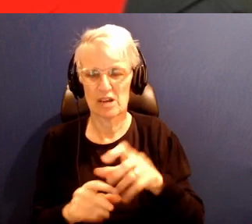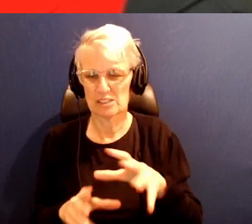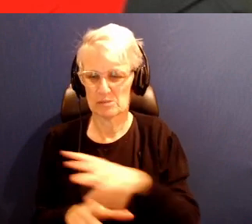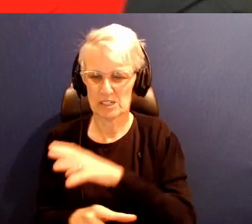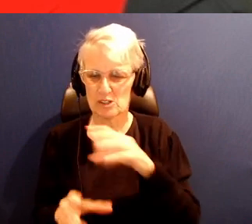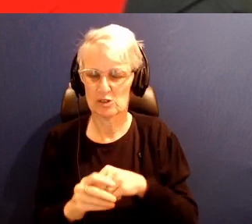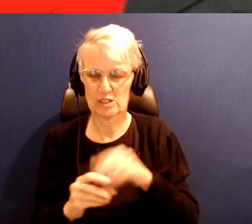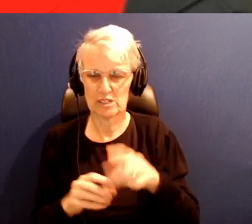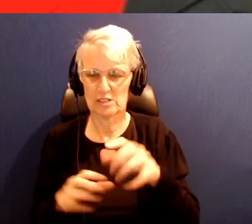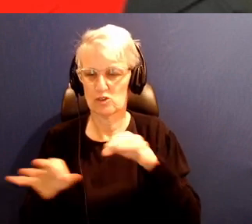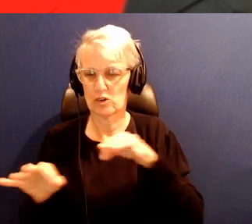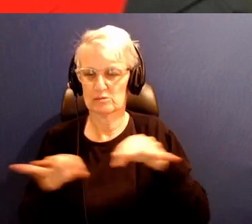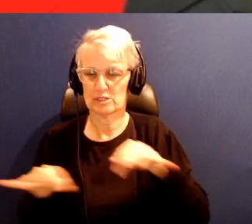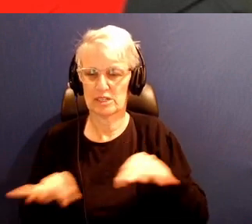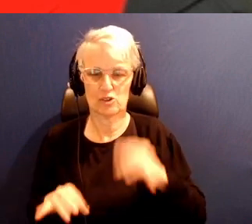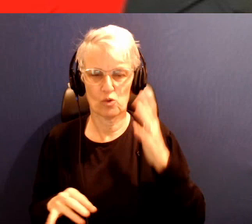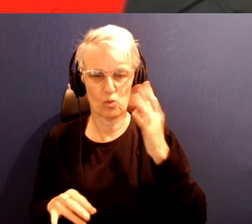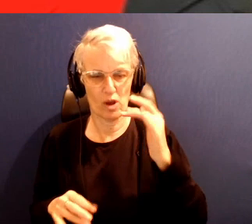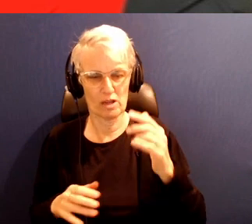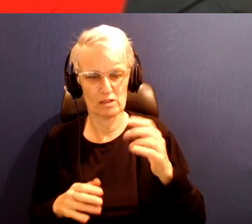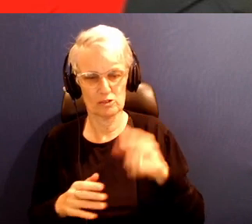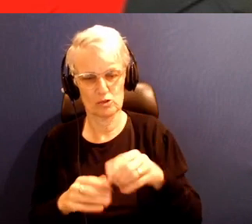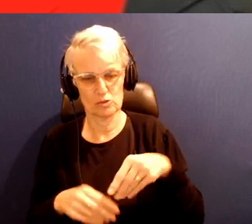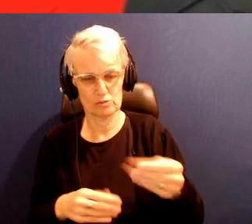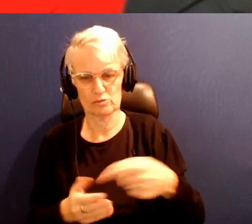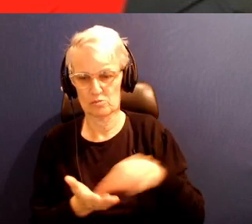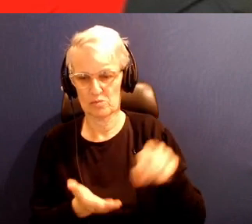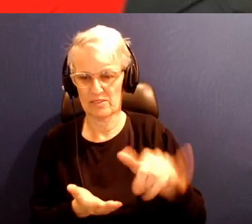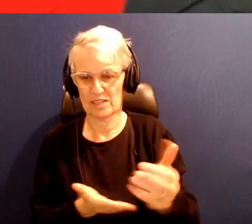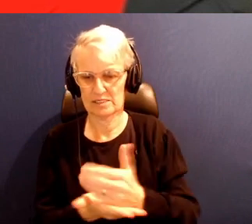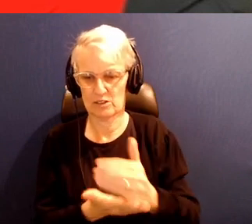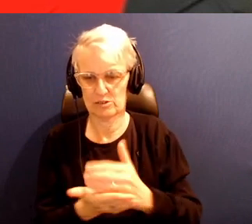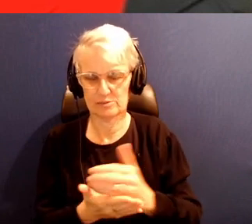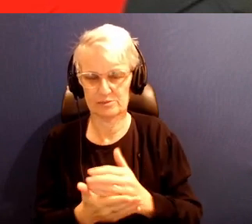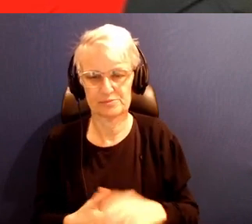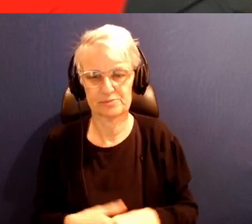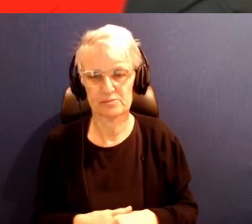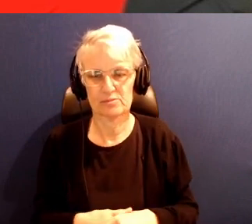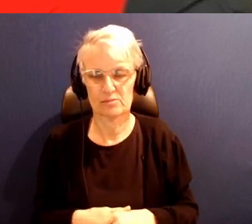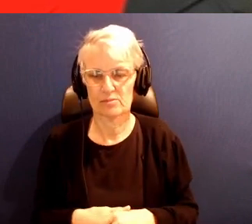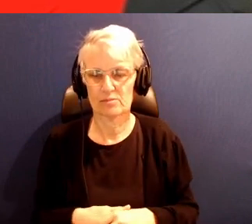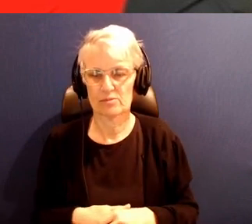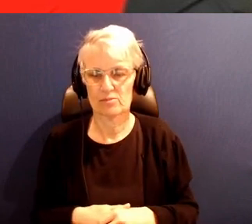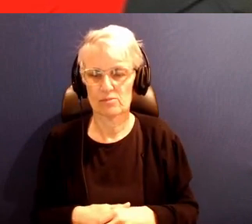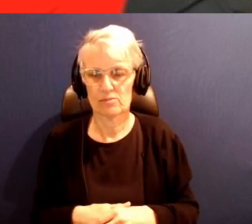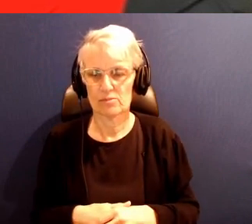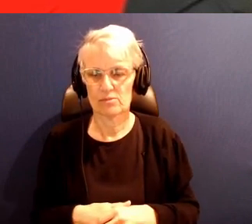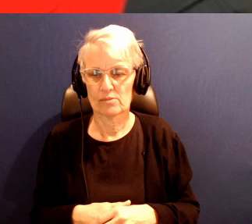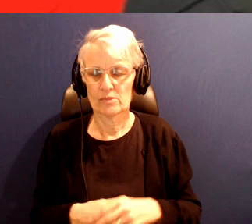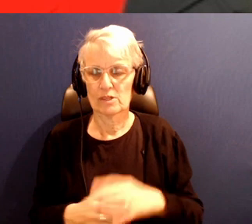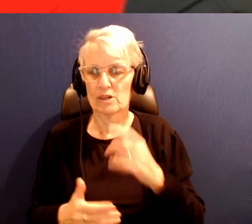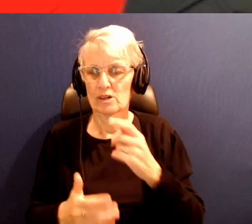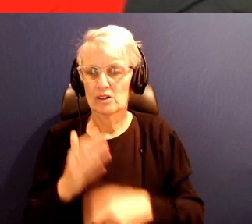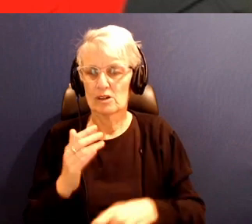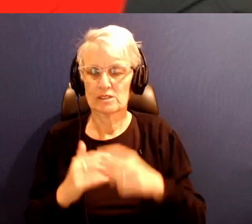be included in the justification for salary interns will receive. Please indicate these costs